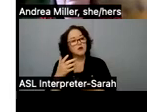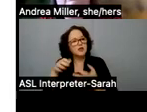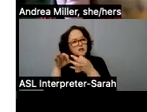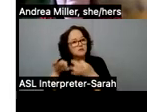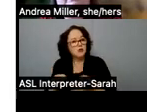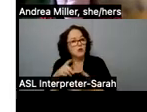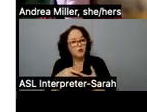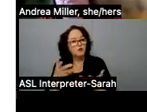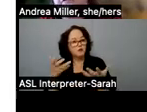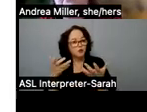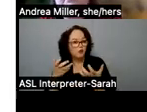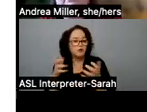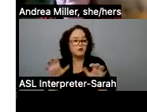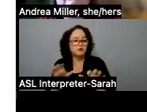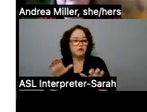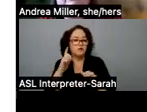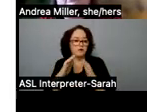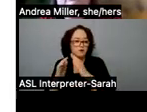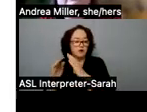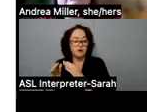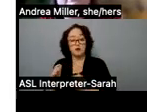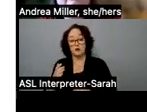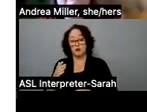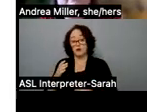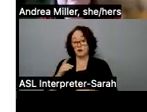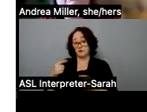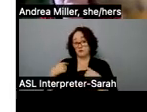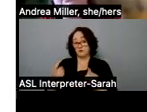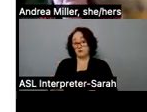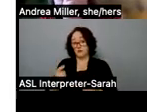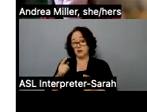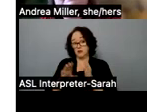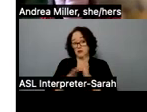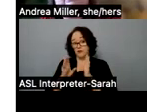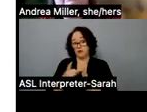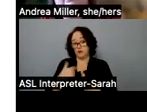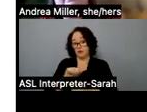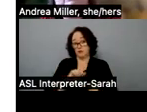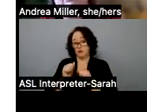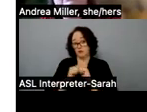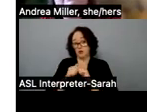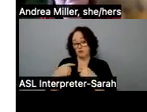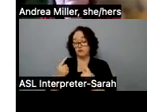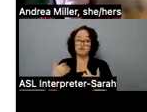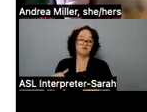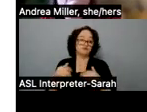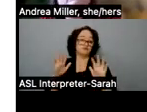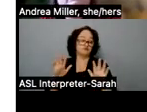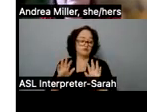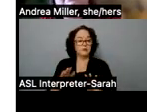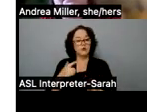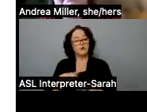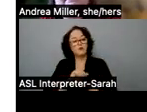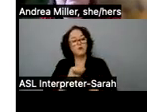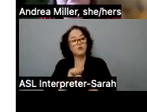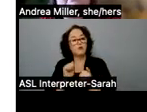we've worked with have been wonderful. We worked with housing partnerships out of Louisville, and we worked with the National